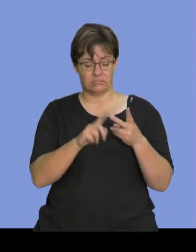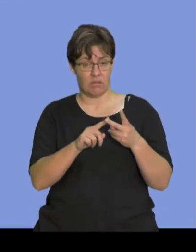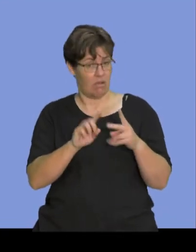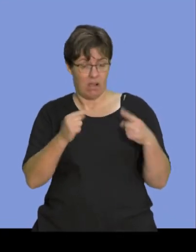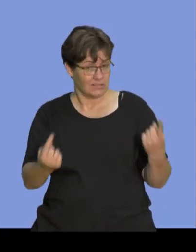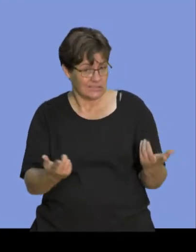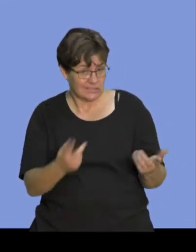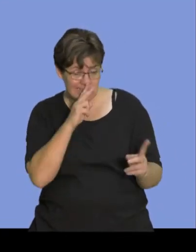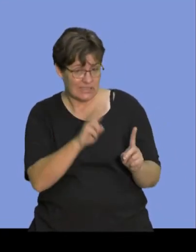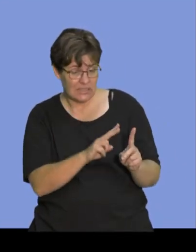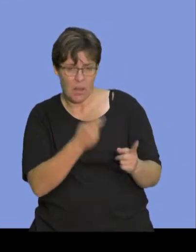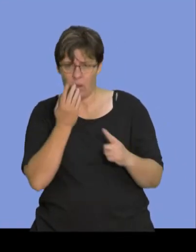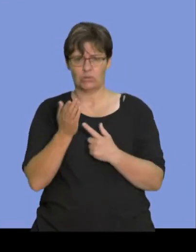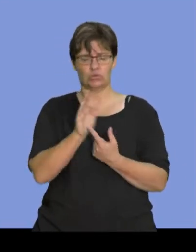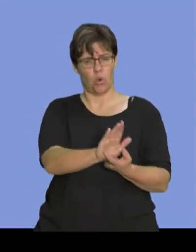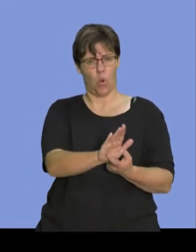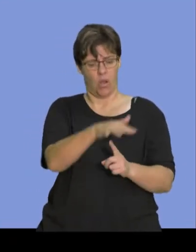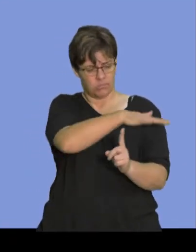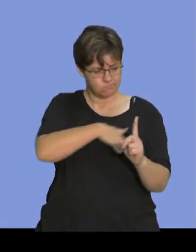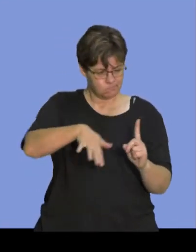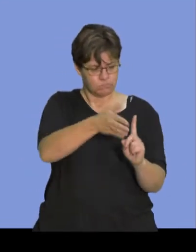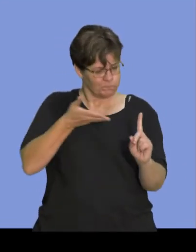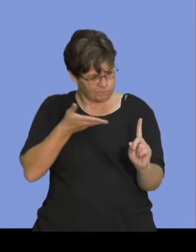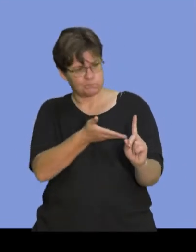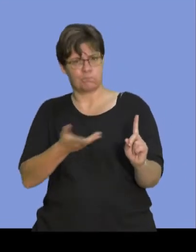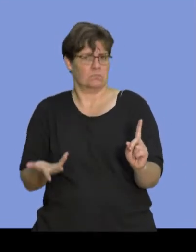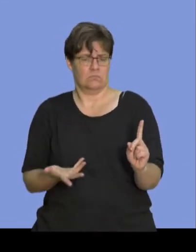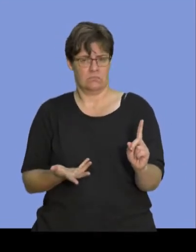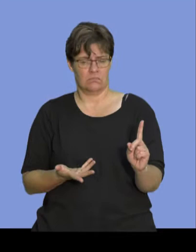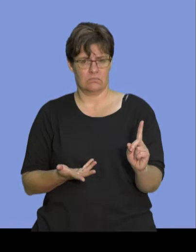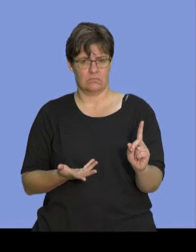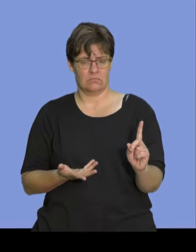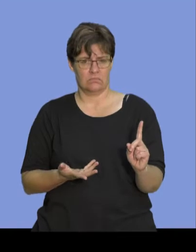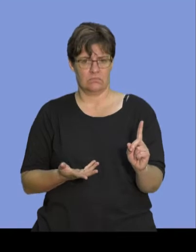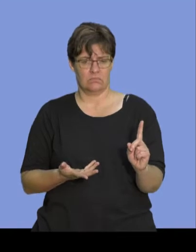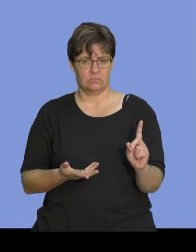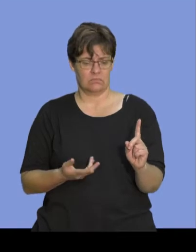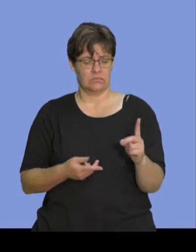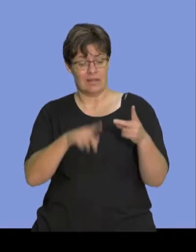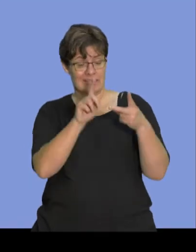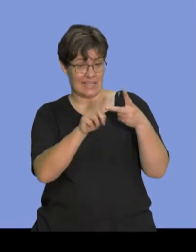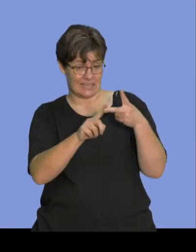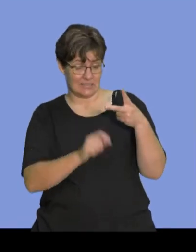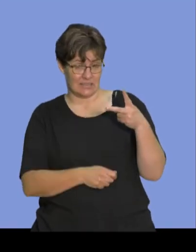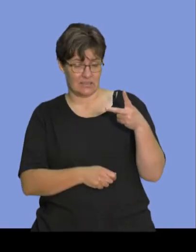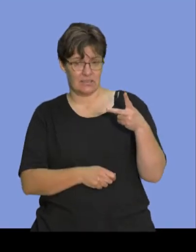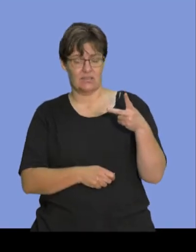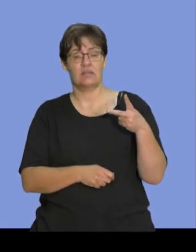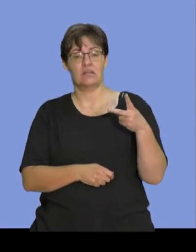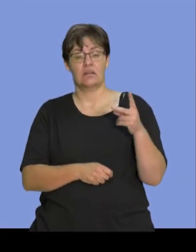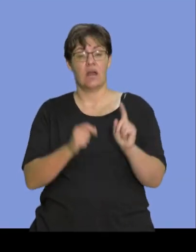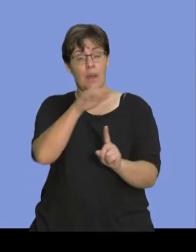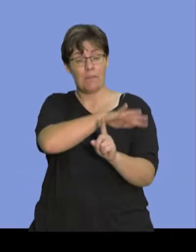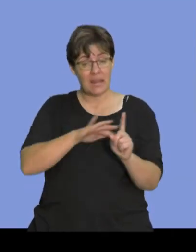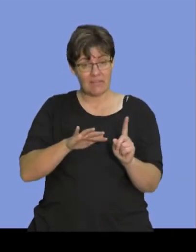not, how then do we show that a magnetic field actually exists? And then the second question says, how magnetic